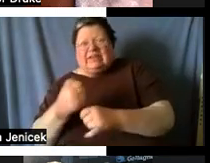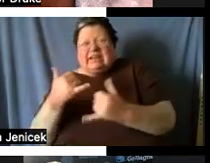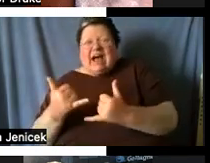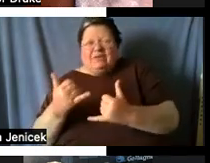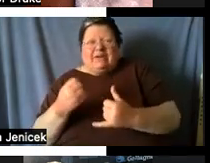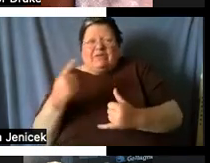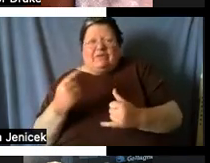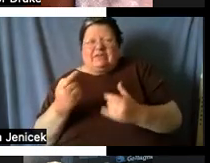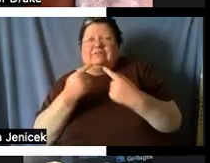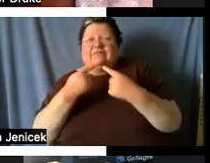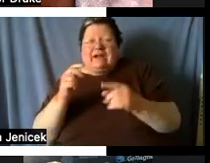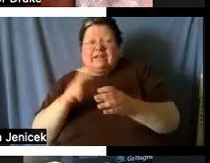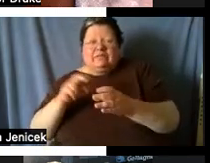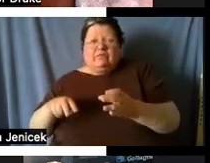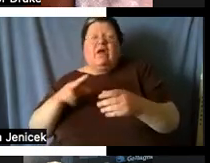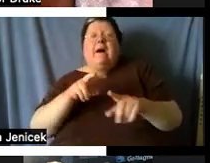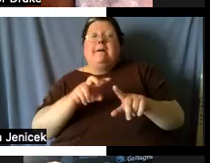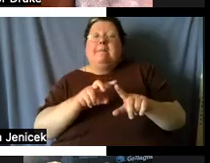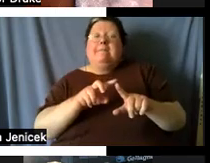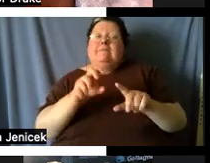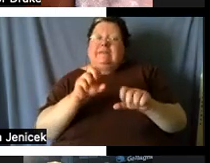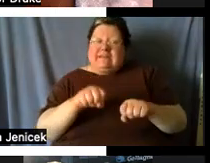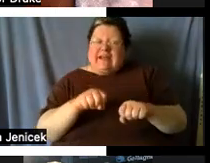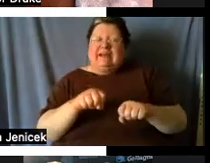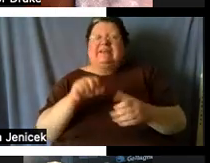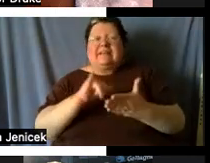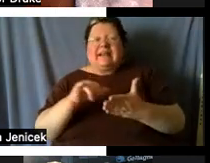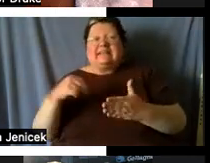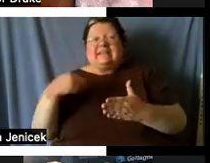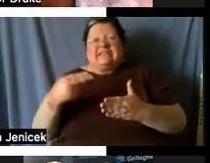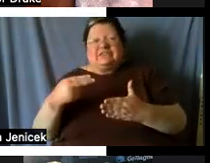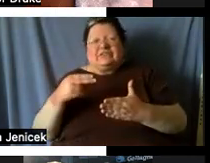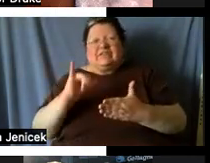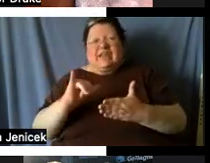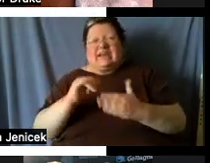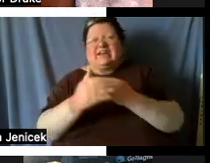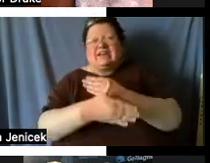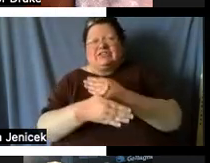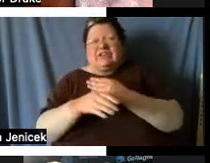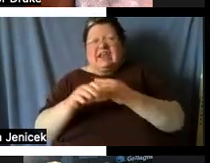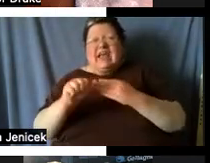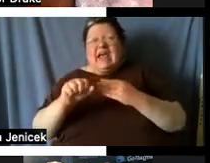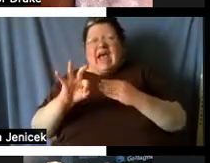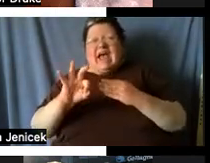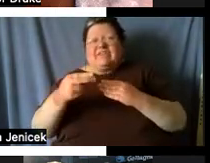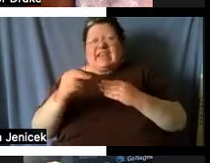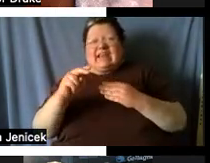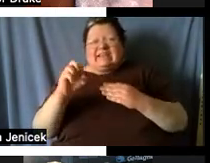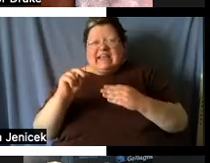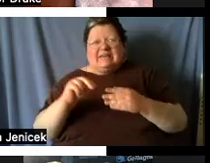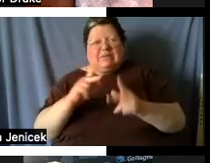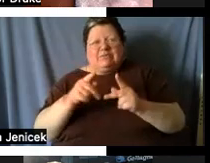finally, right? Well, yeah, that is kind of the history of Afghanistan. People try to conquer and